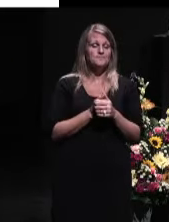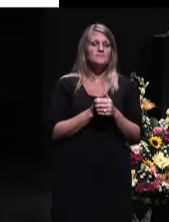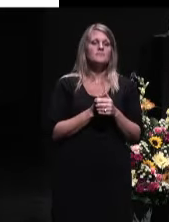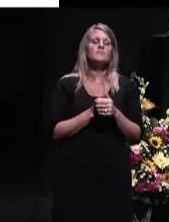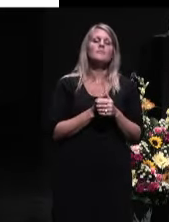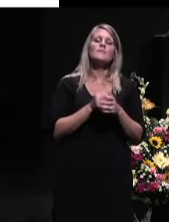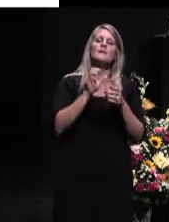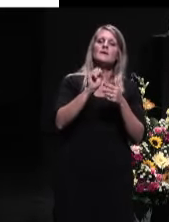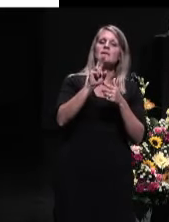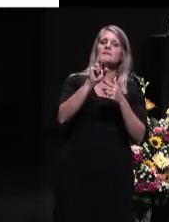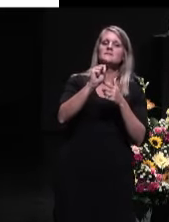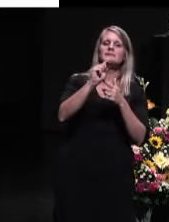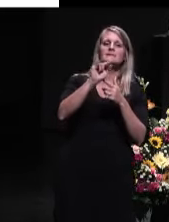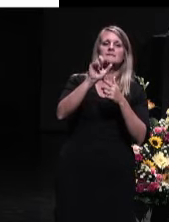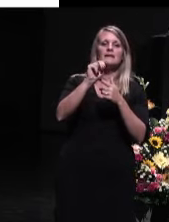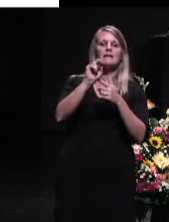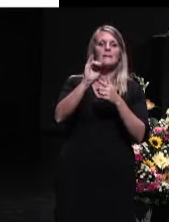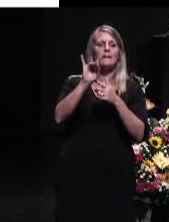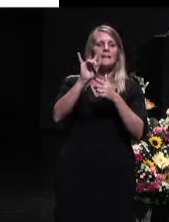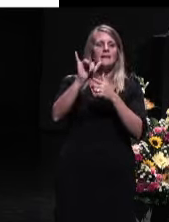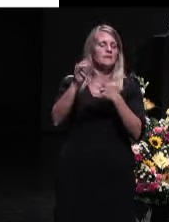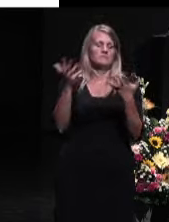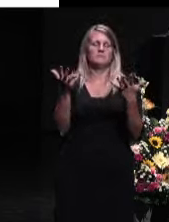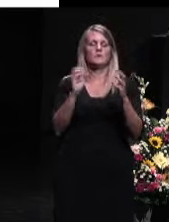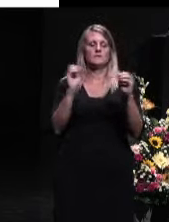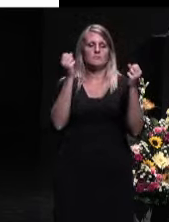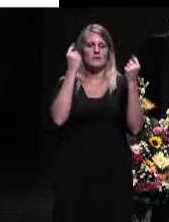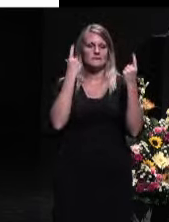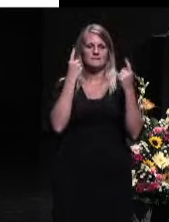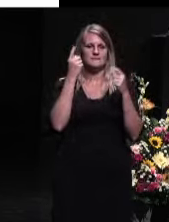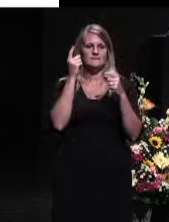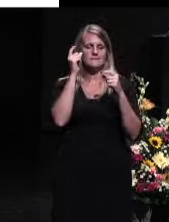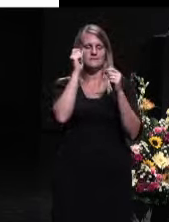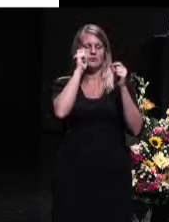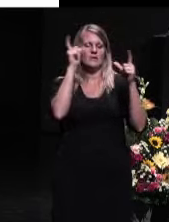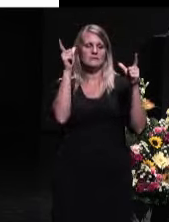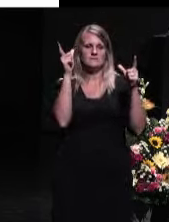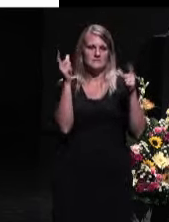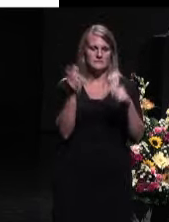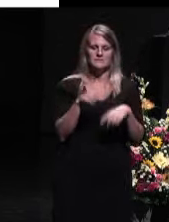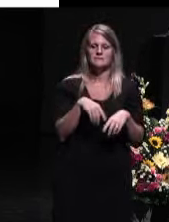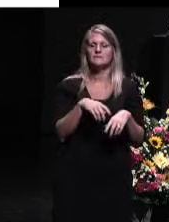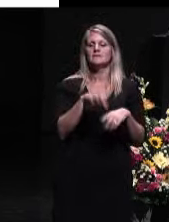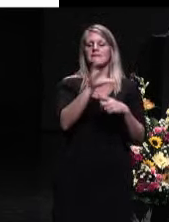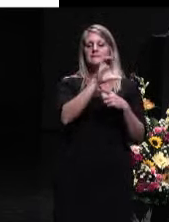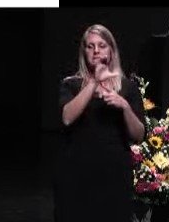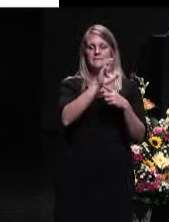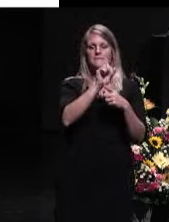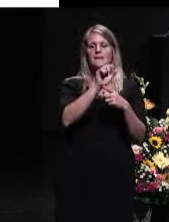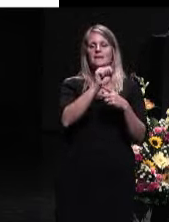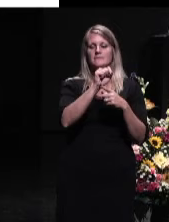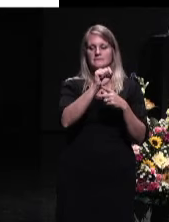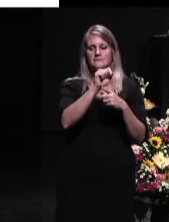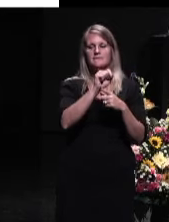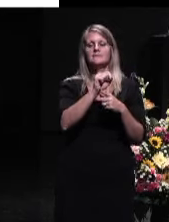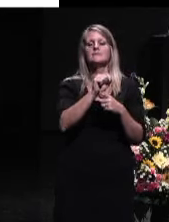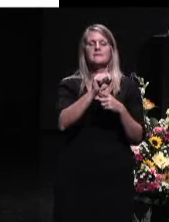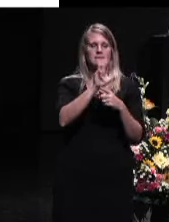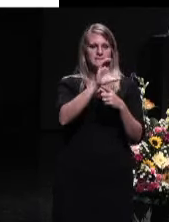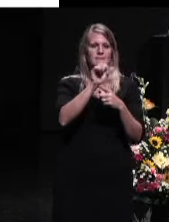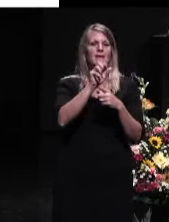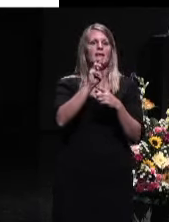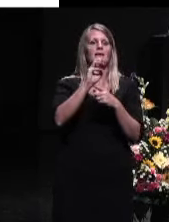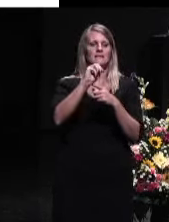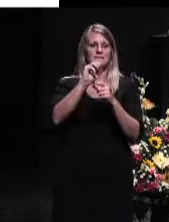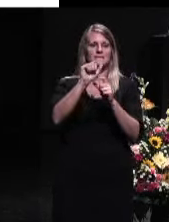No surprise, CMAT's work is critical. CMAT is the Chancellor's Enrollment Management Action Team. That's the group that is